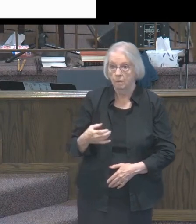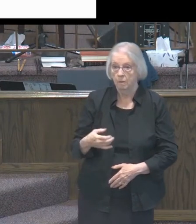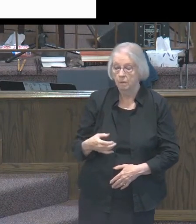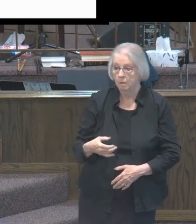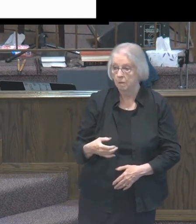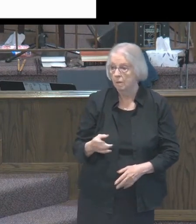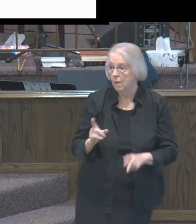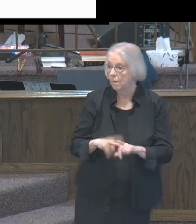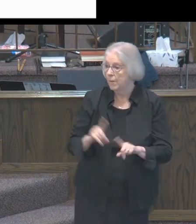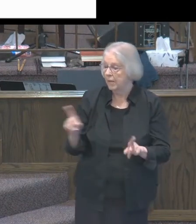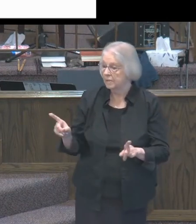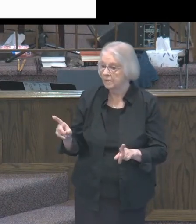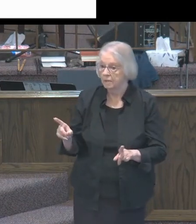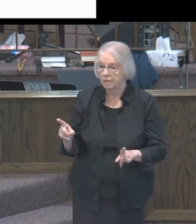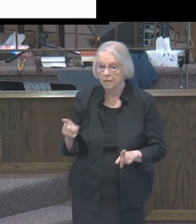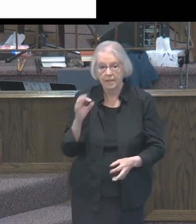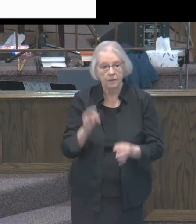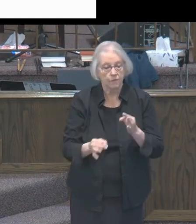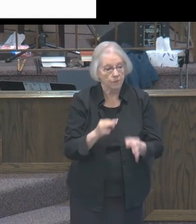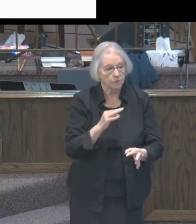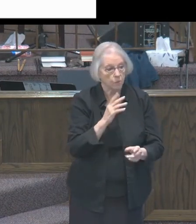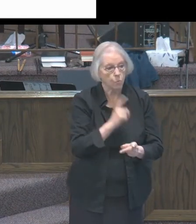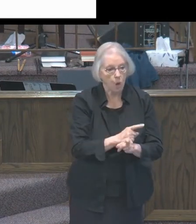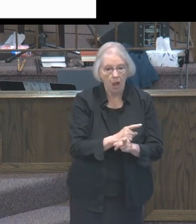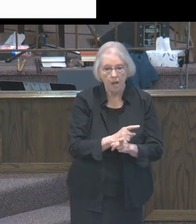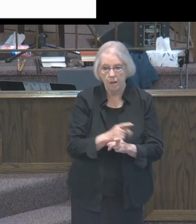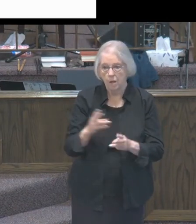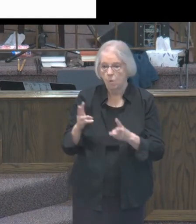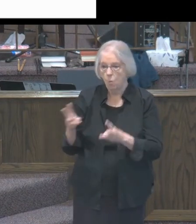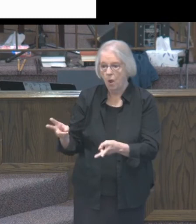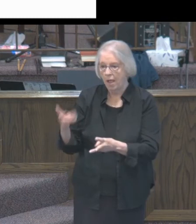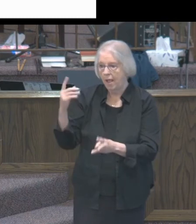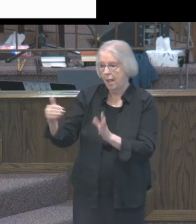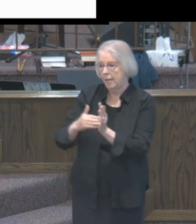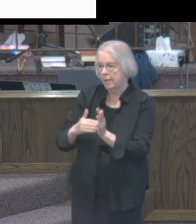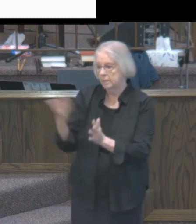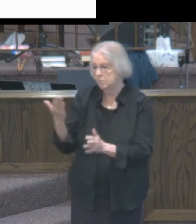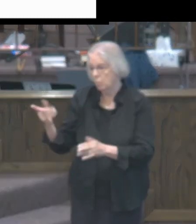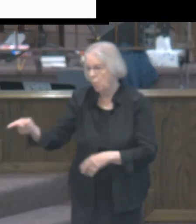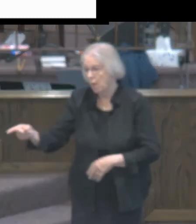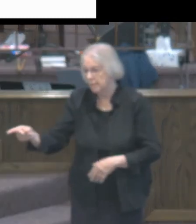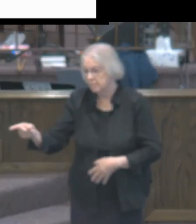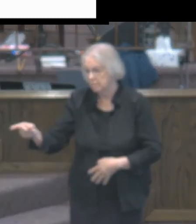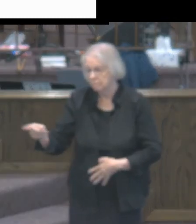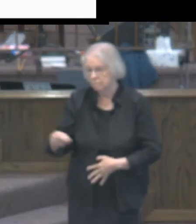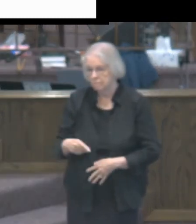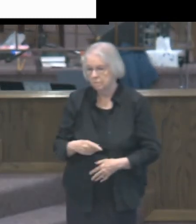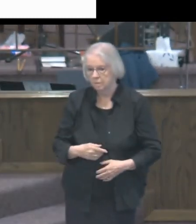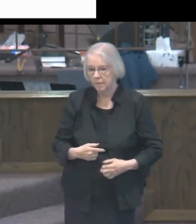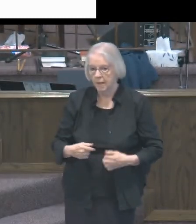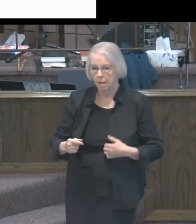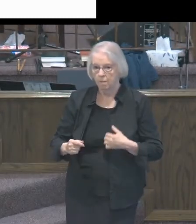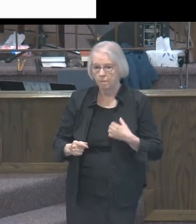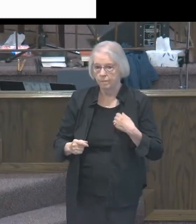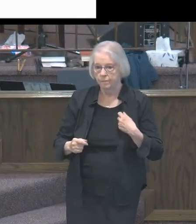If it's the right kind of anger, and if it's dealt with according to